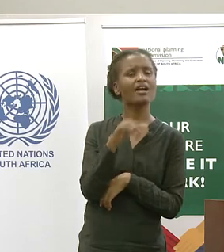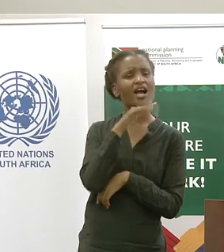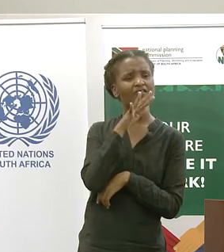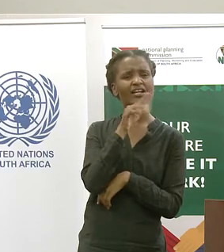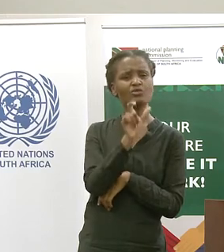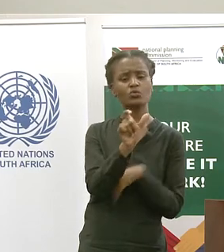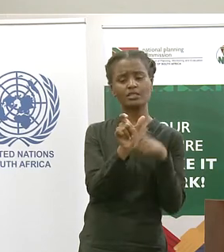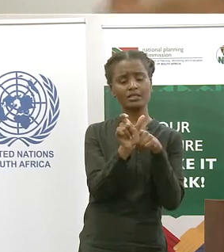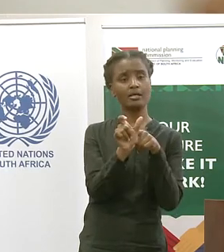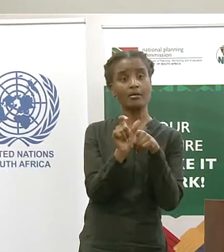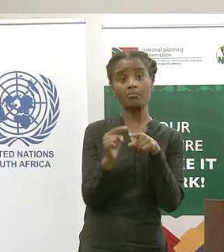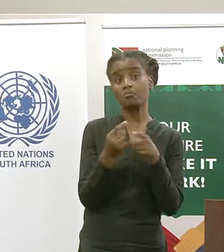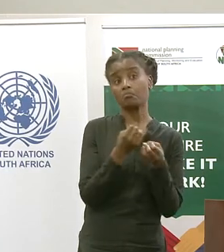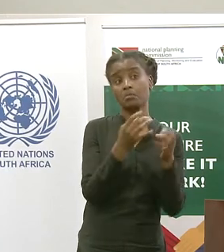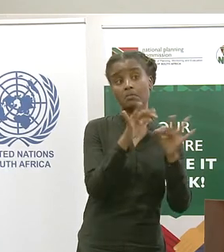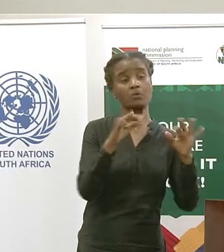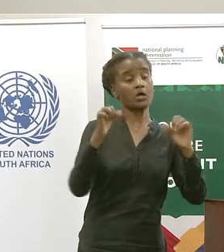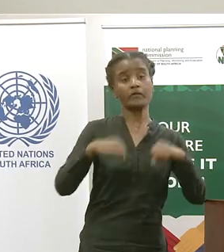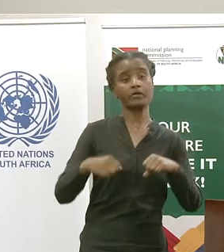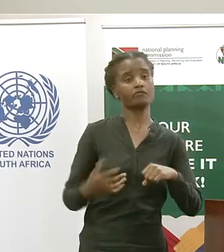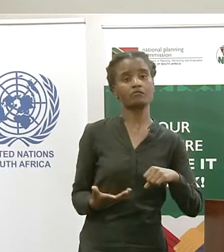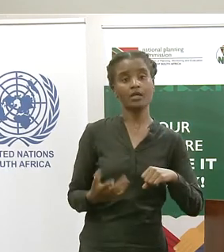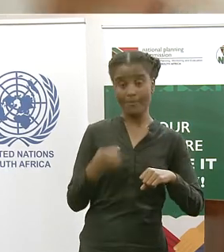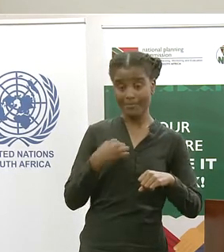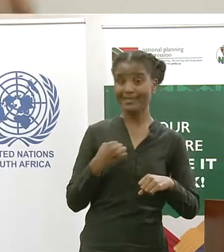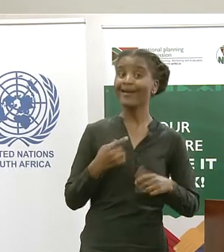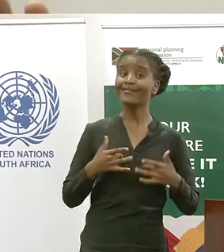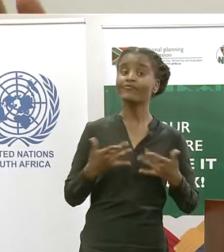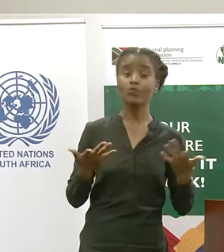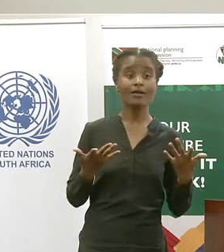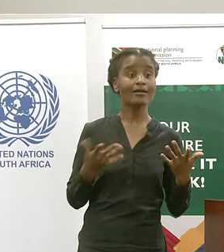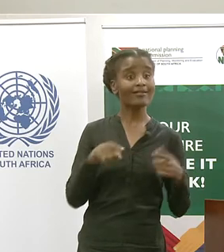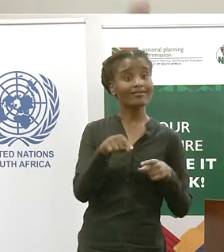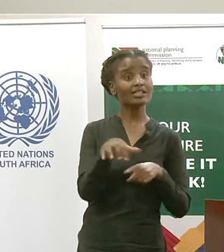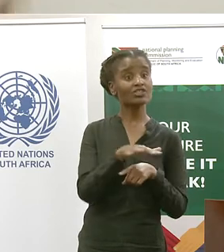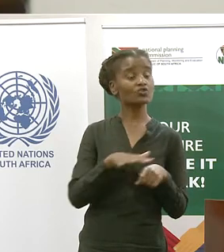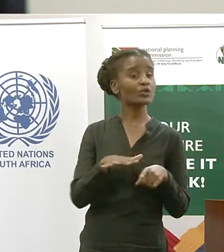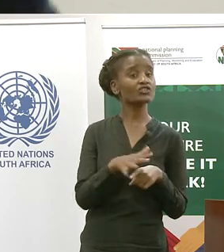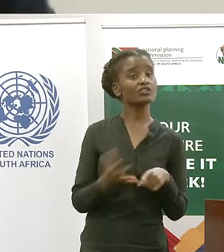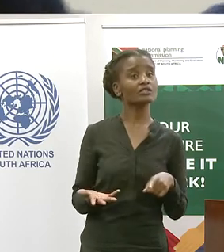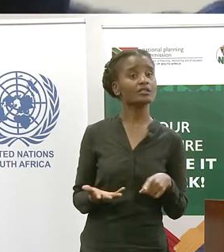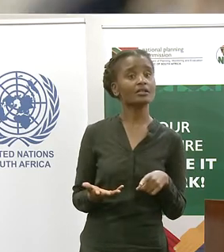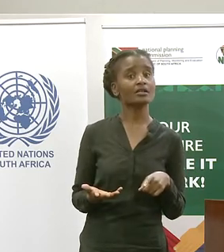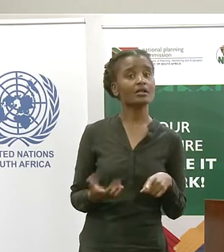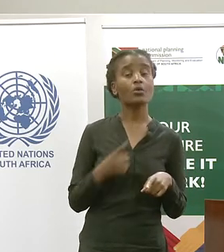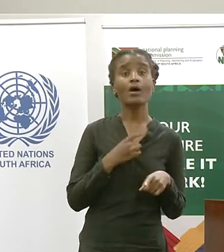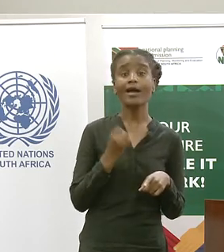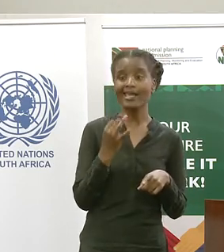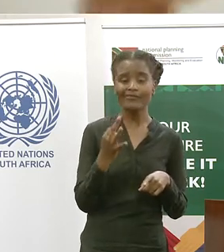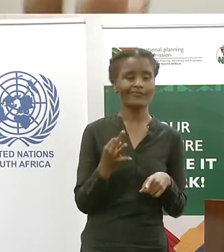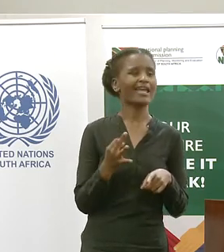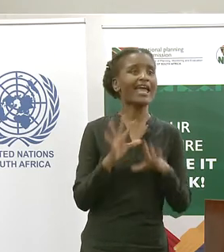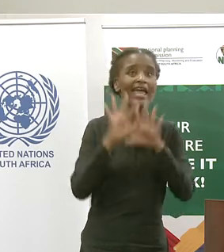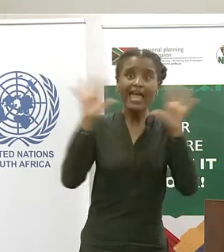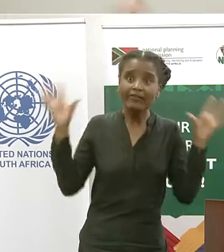with me, but for me, because I live in that situation, and for me it becomes a hoha. Because now when you put everything in one pot,